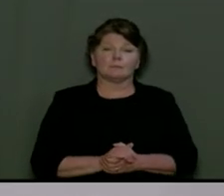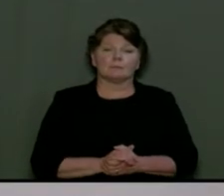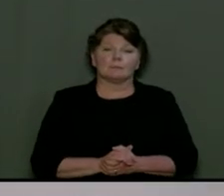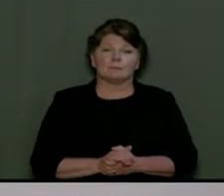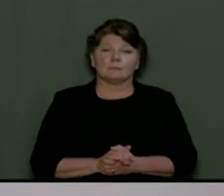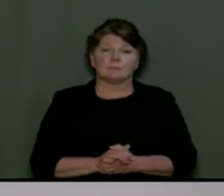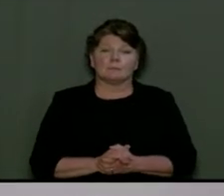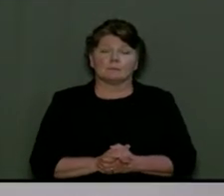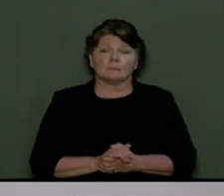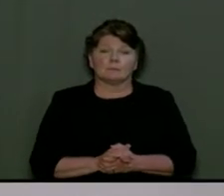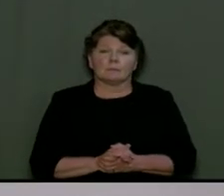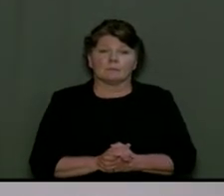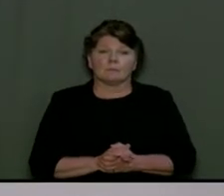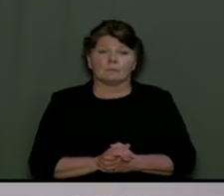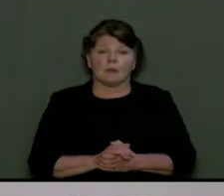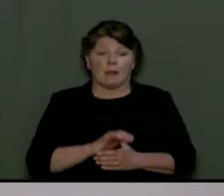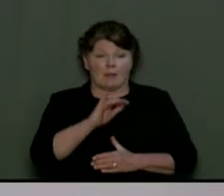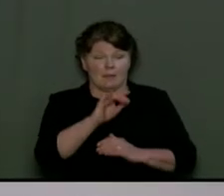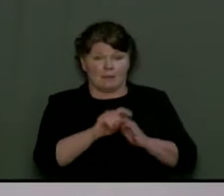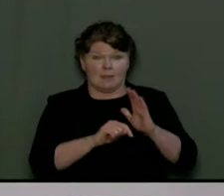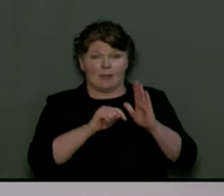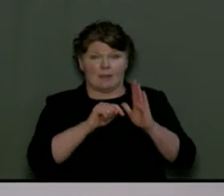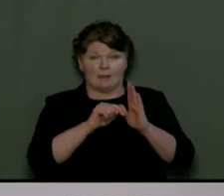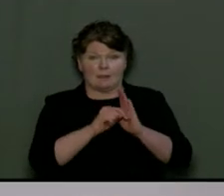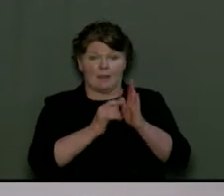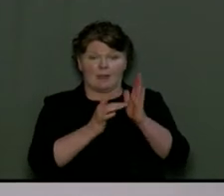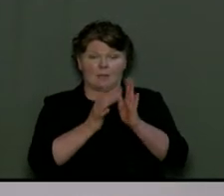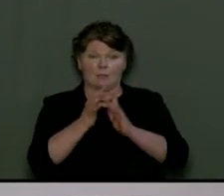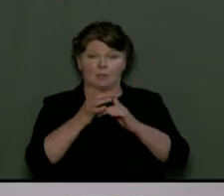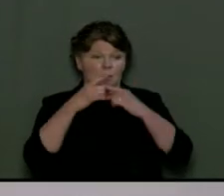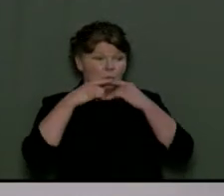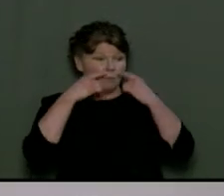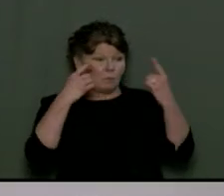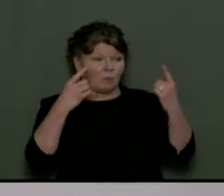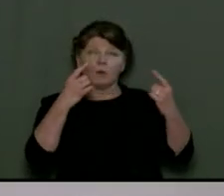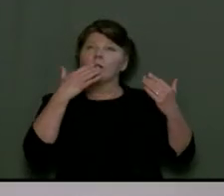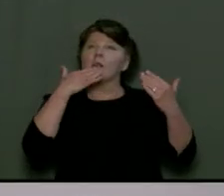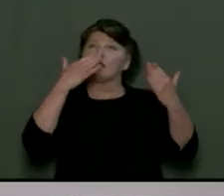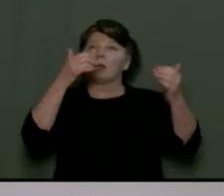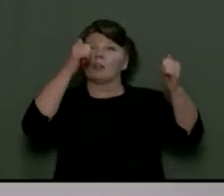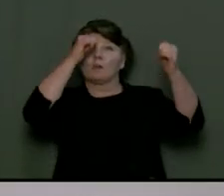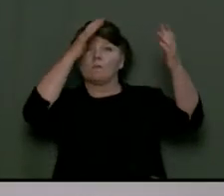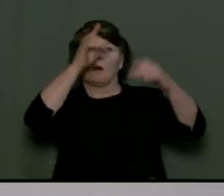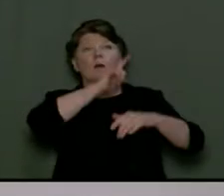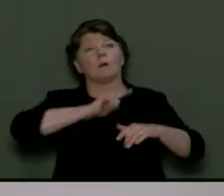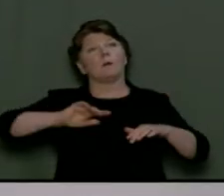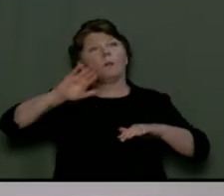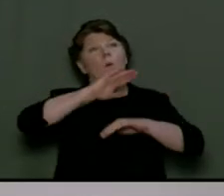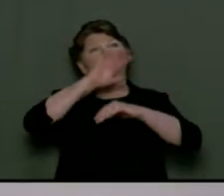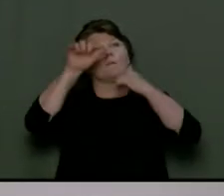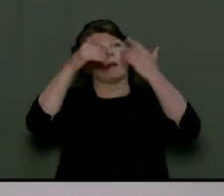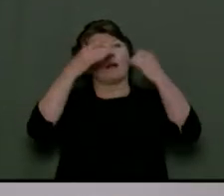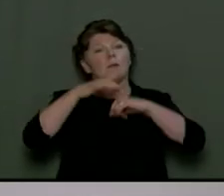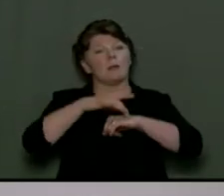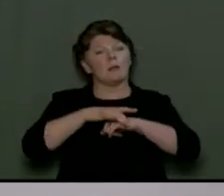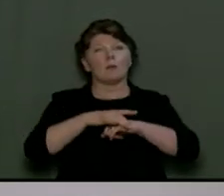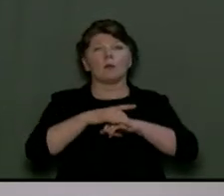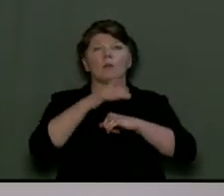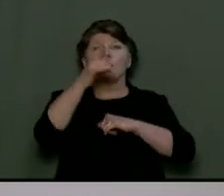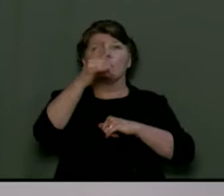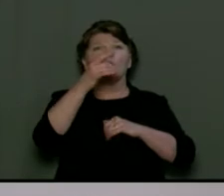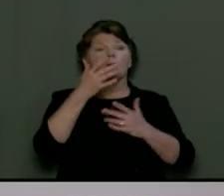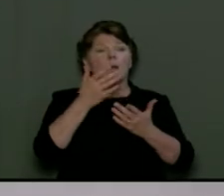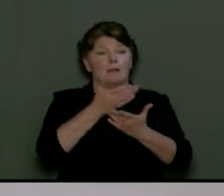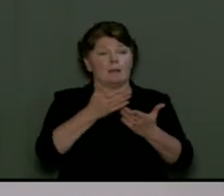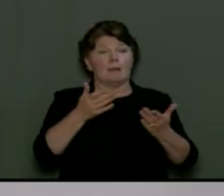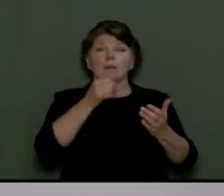At that time, Jesus declared, I thank you, Father, Lord of heaven and earth, that you have hidden